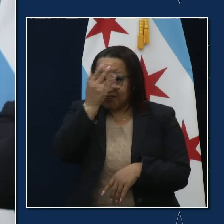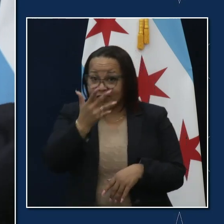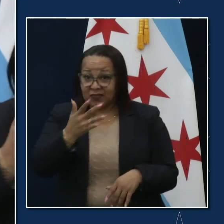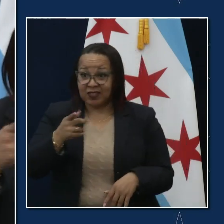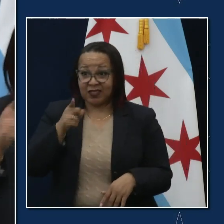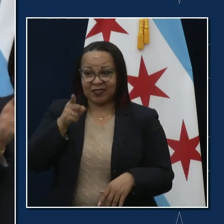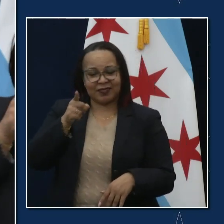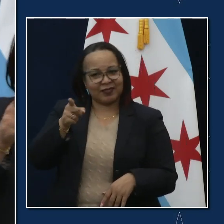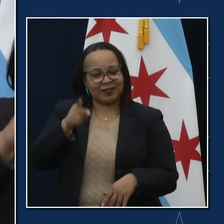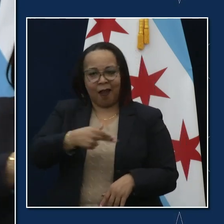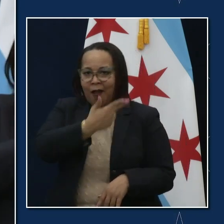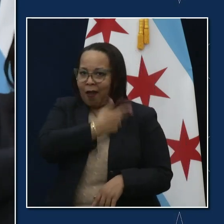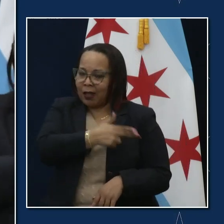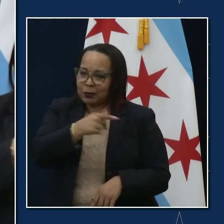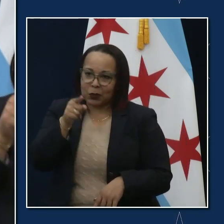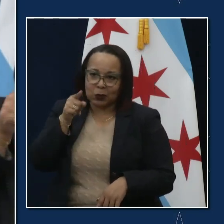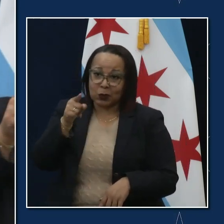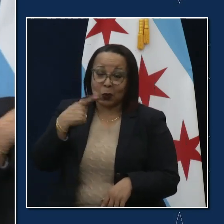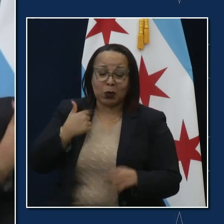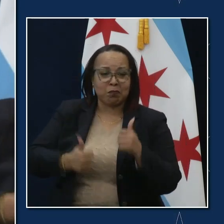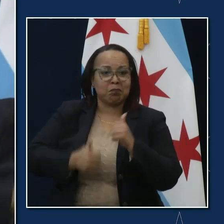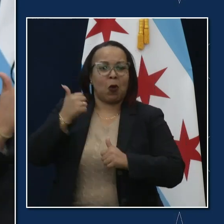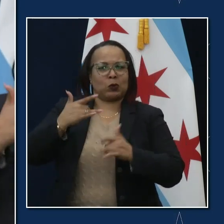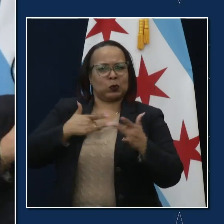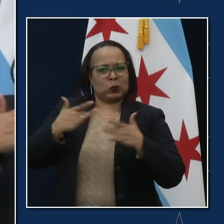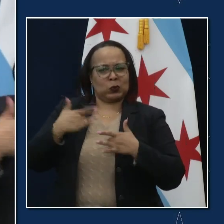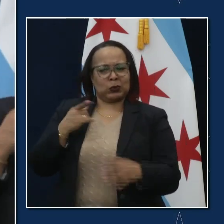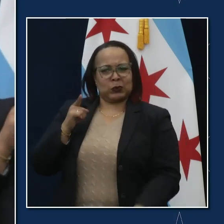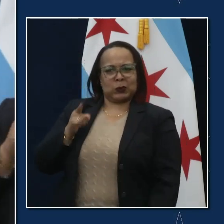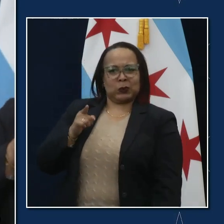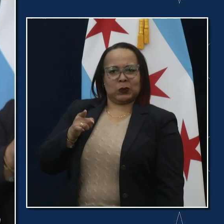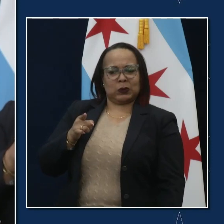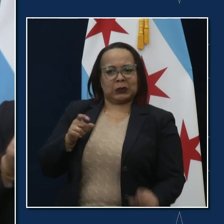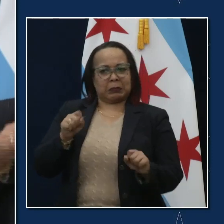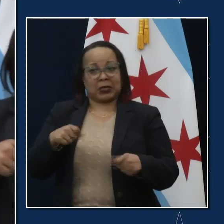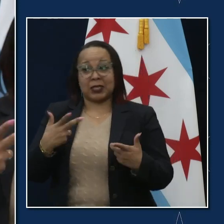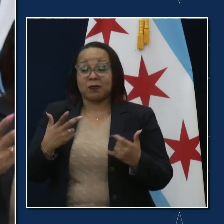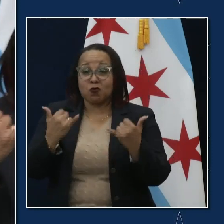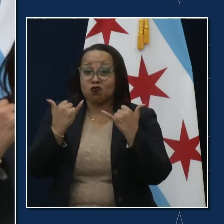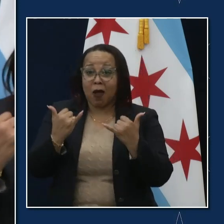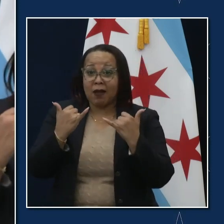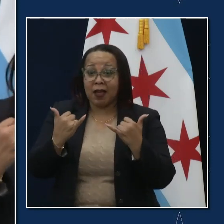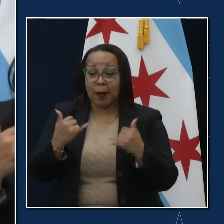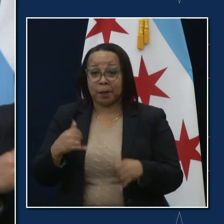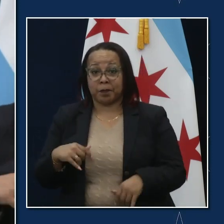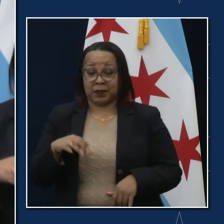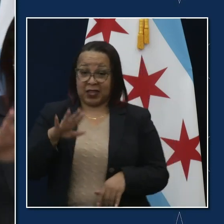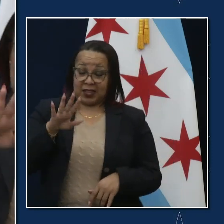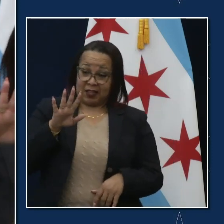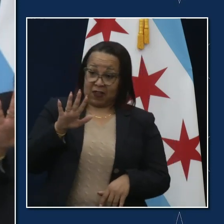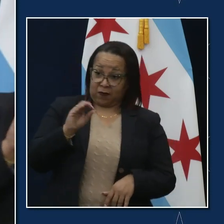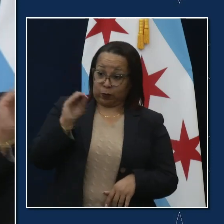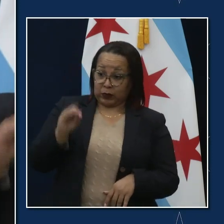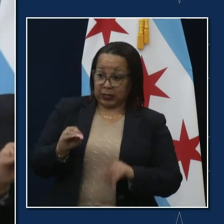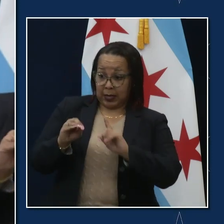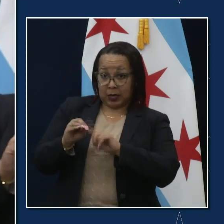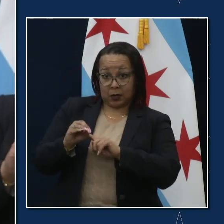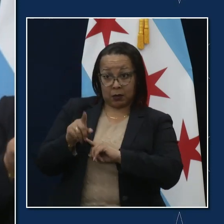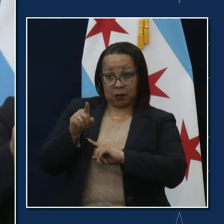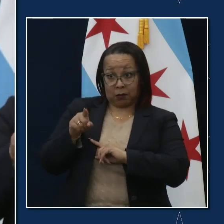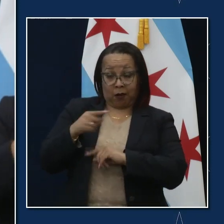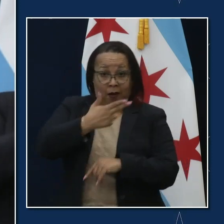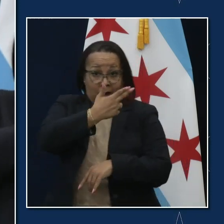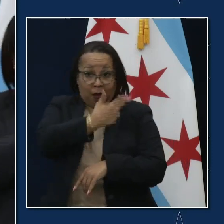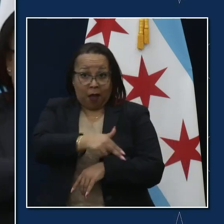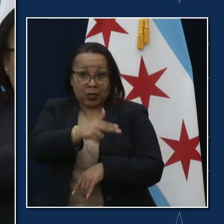that hospital capacity that we are the most worried about. Right now, just over 5% of our hospital beds